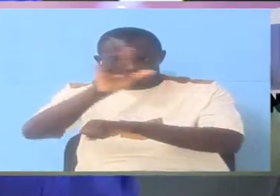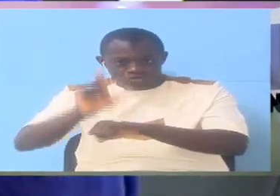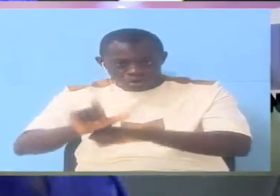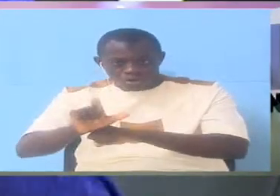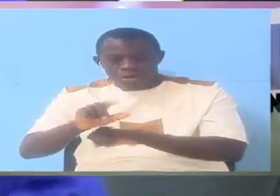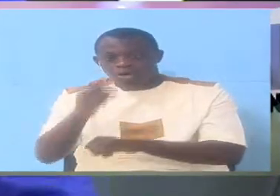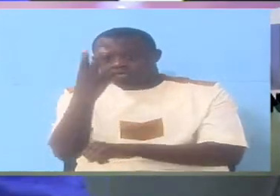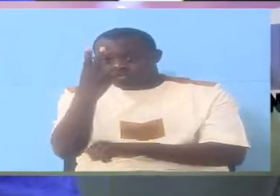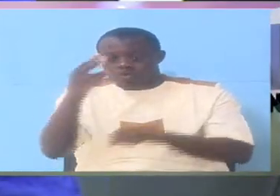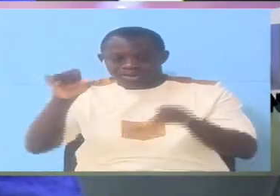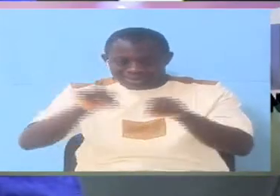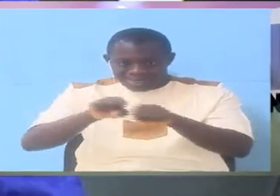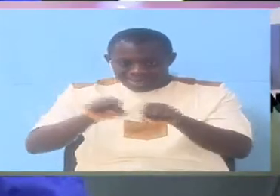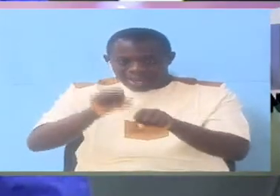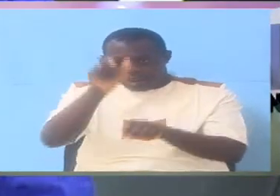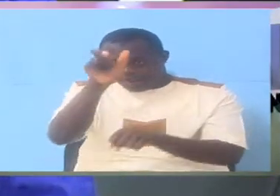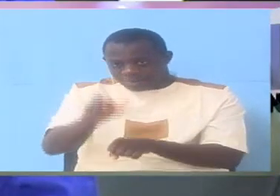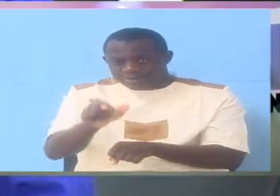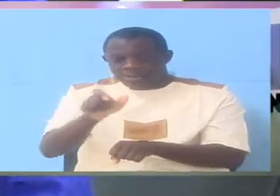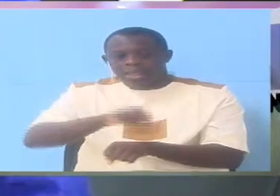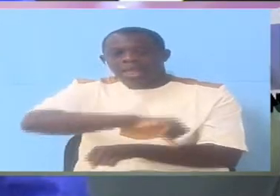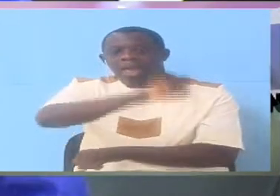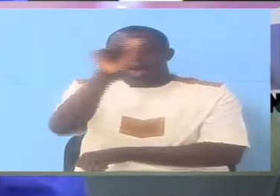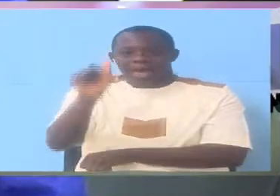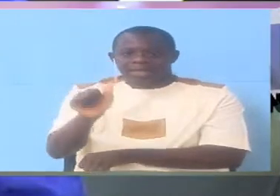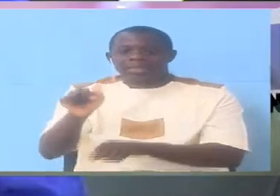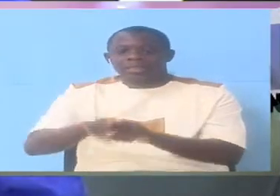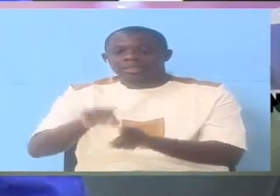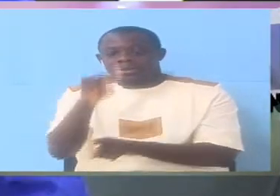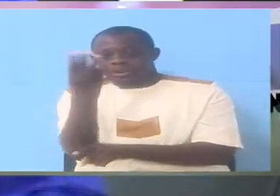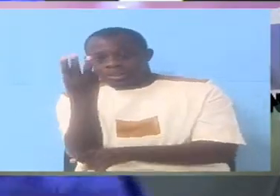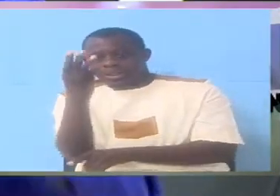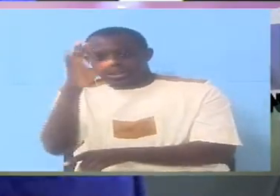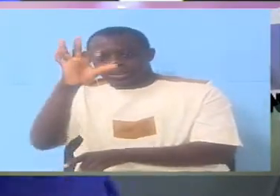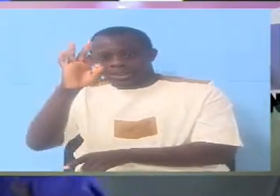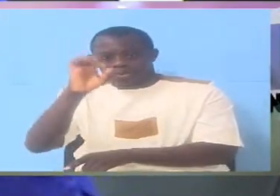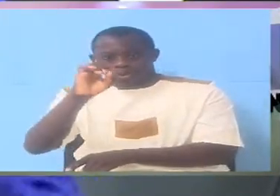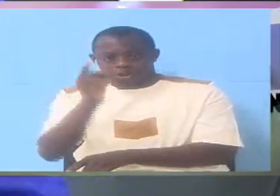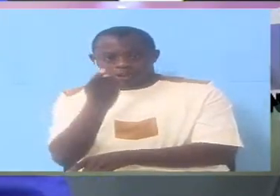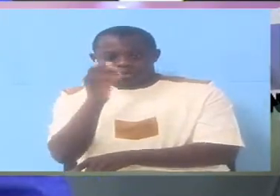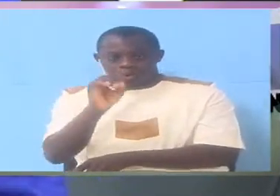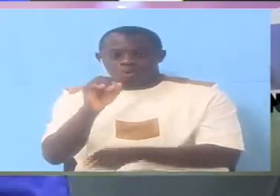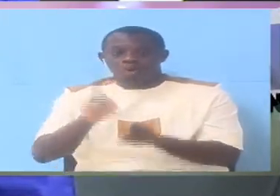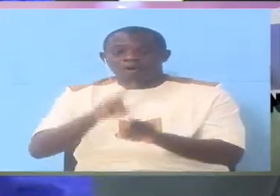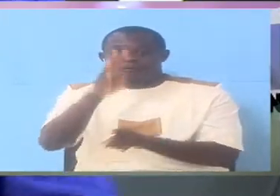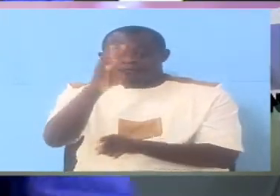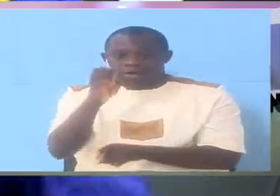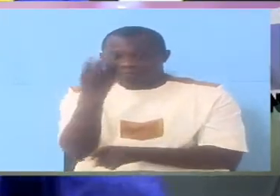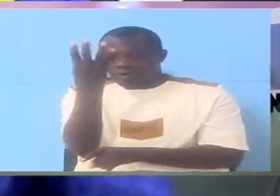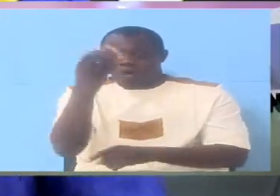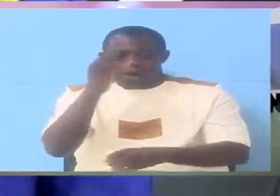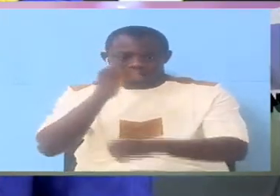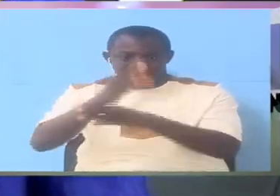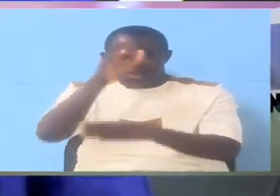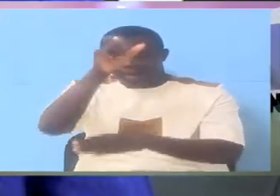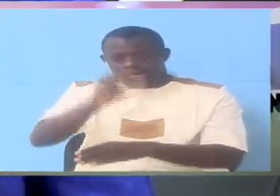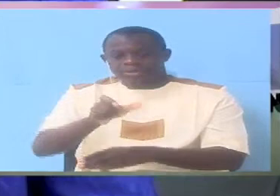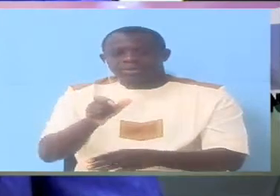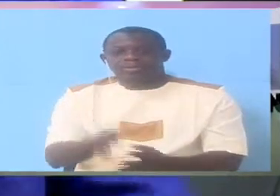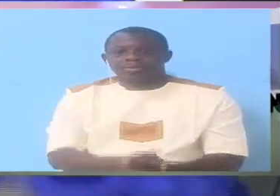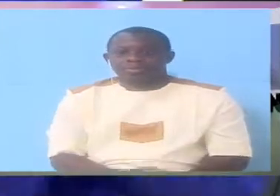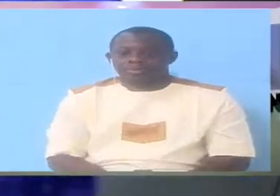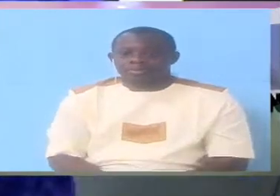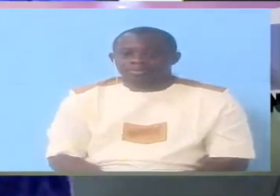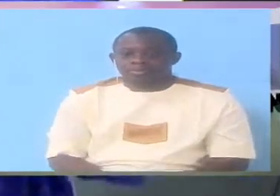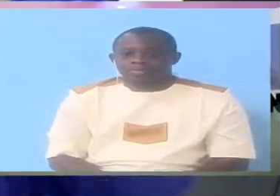Senegalese. Senegalese. And 3 Togolese. 3 Togolese. 44 Ghanaians. Yes. I think Ghanaian modo